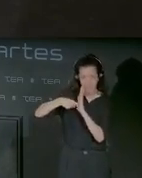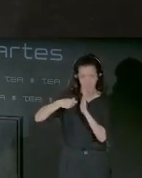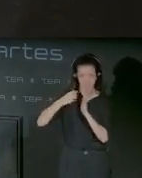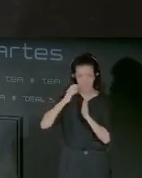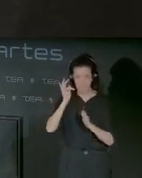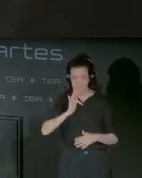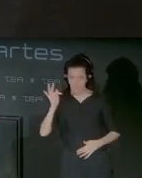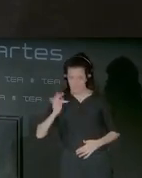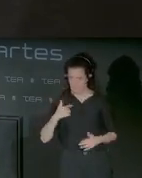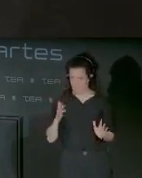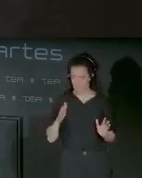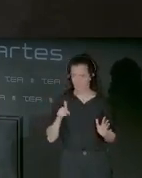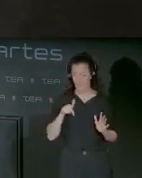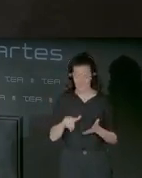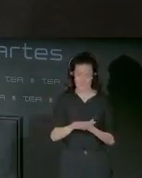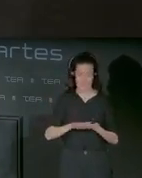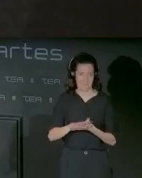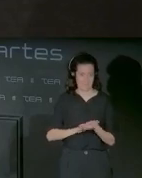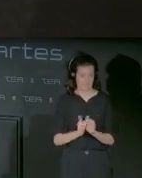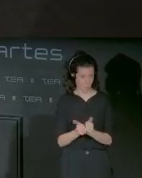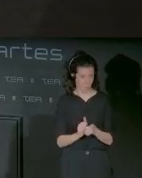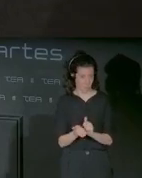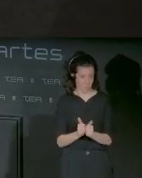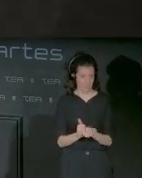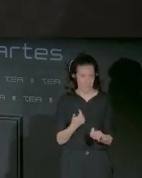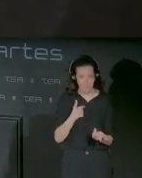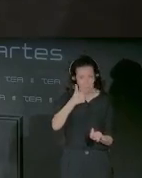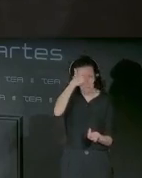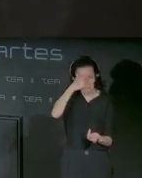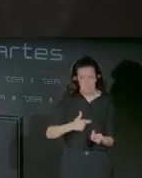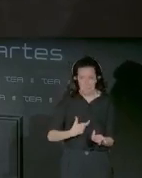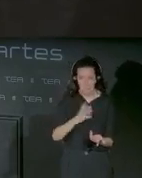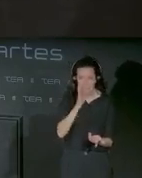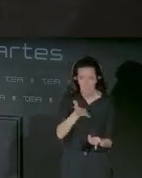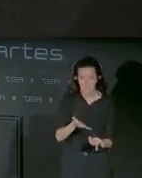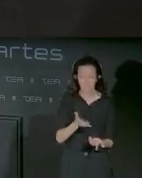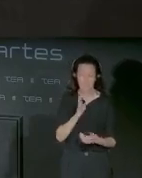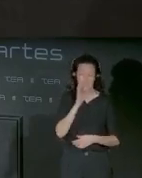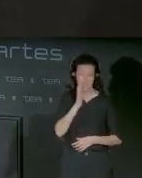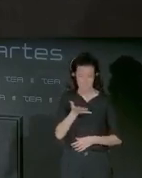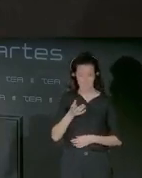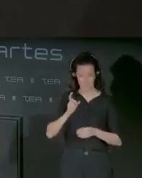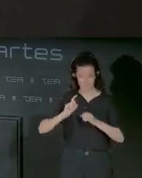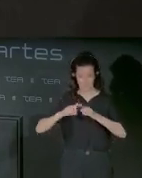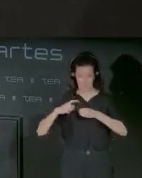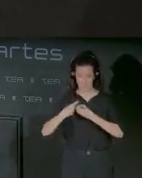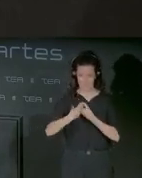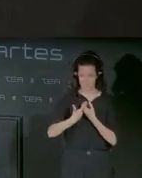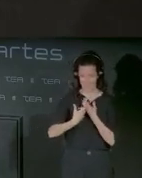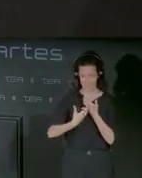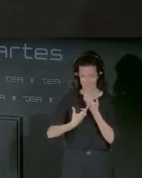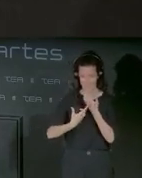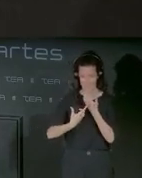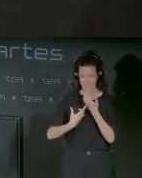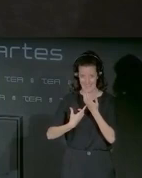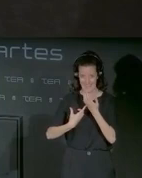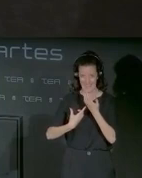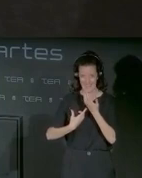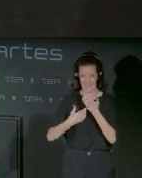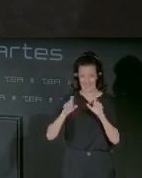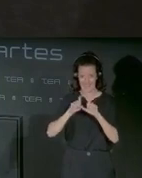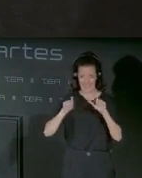more EFAD members are into supporting video games. And this is a trend that we observe and that